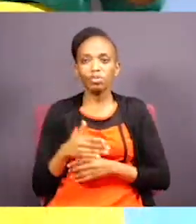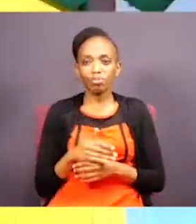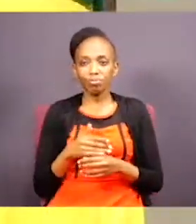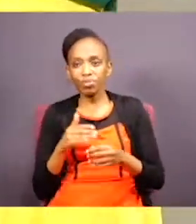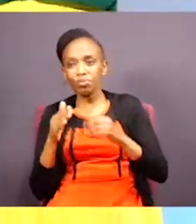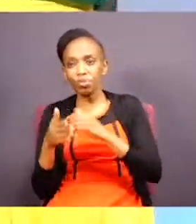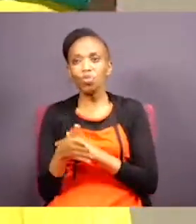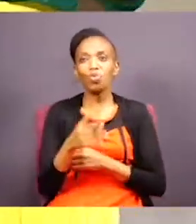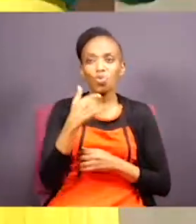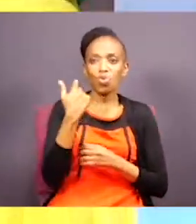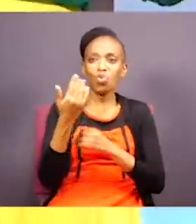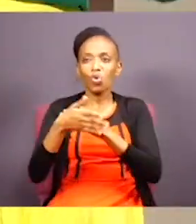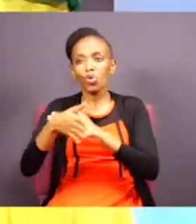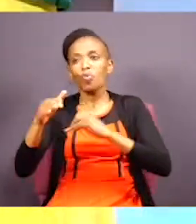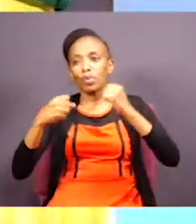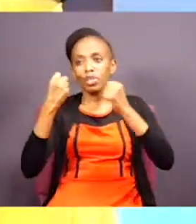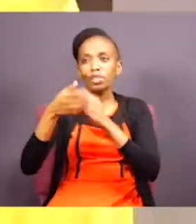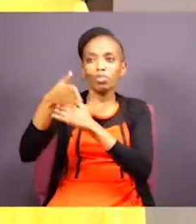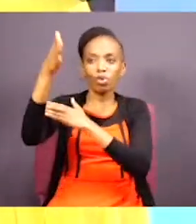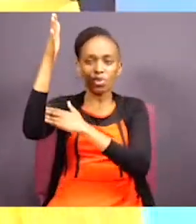anipendaye, Mwenyezi Mungu,